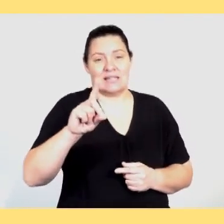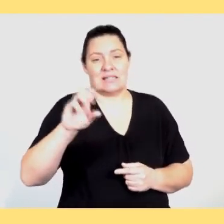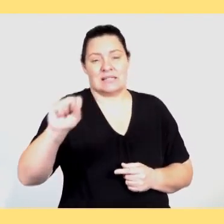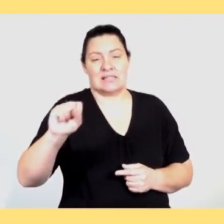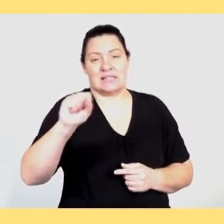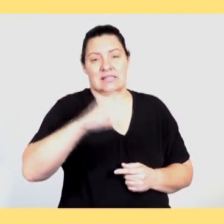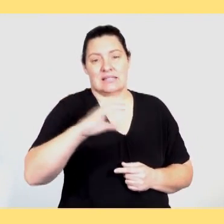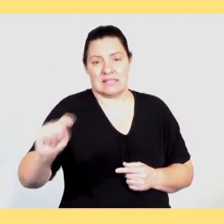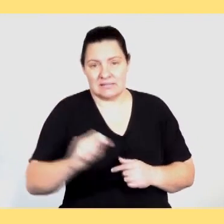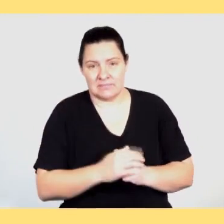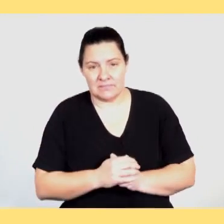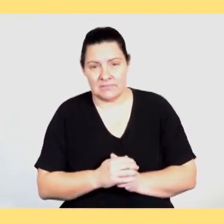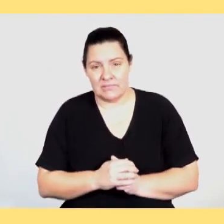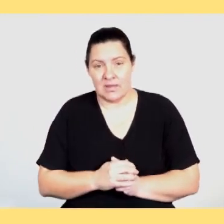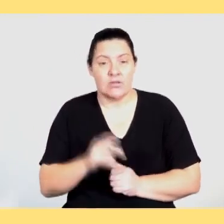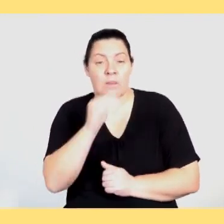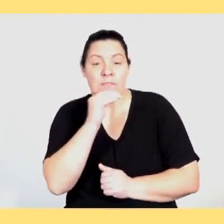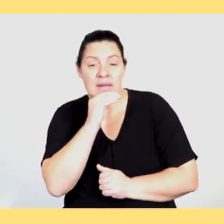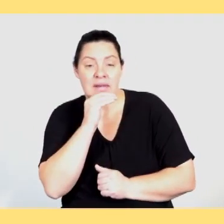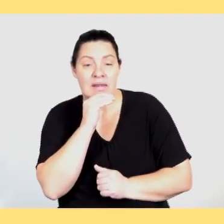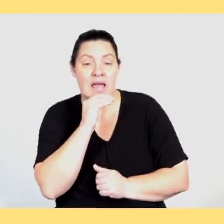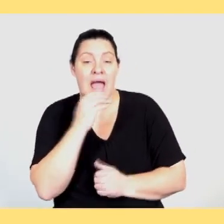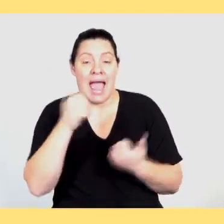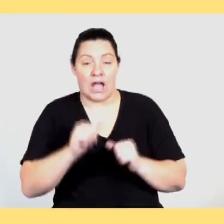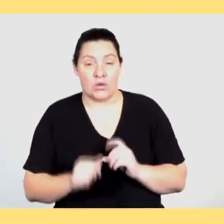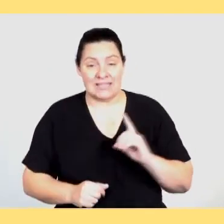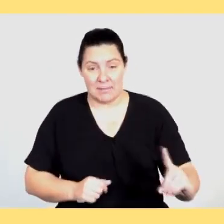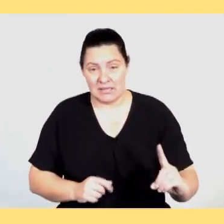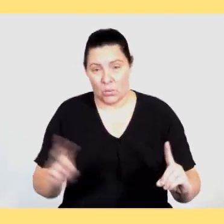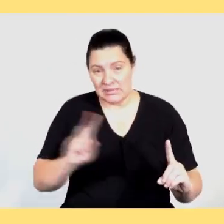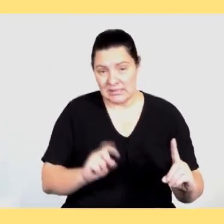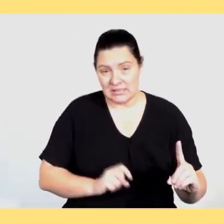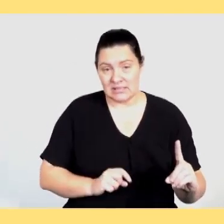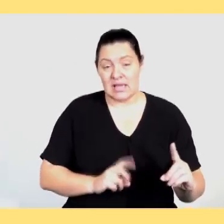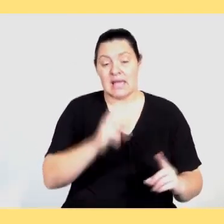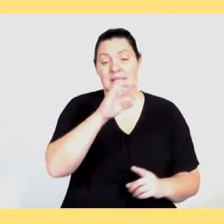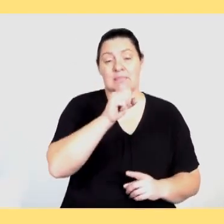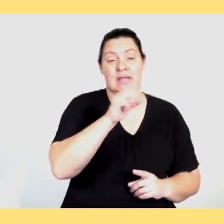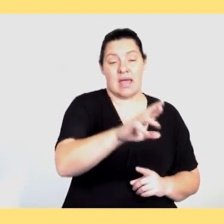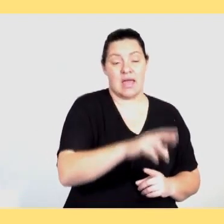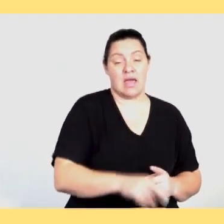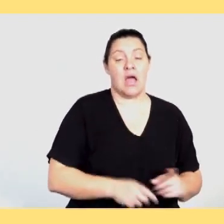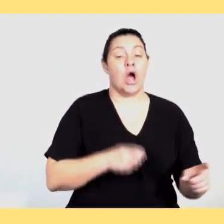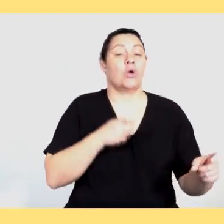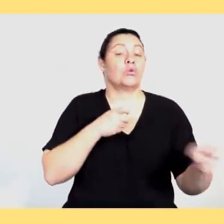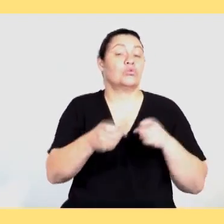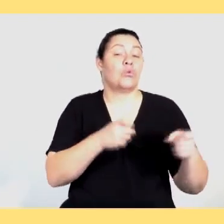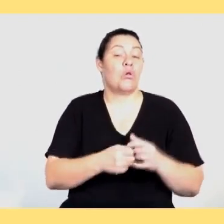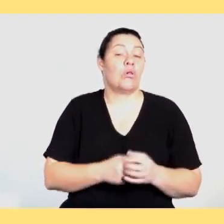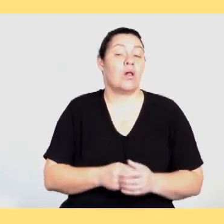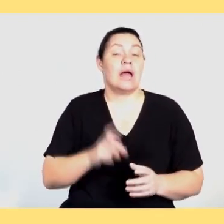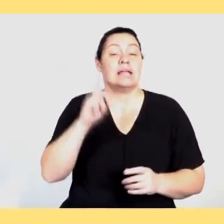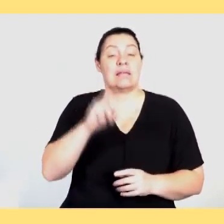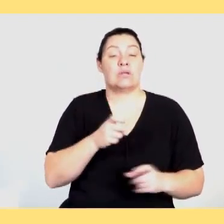Remember, disk it. All right, so that means account debited is your debtors control.